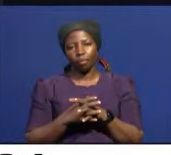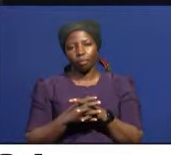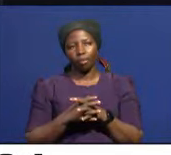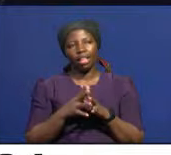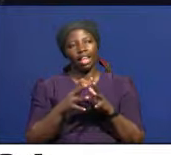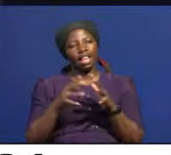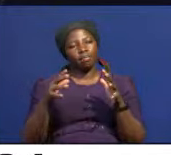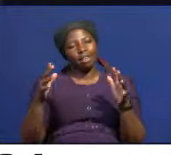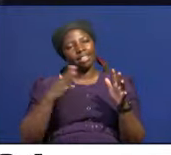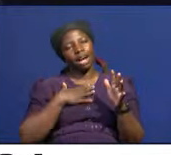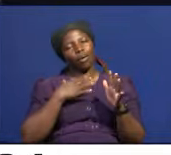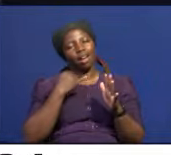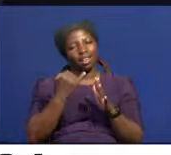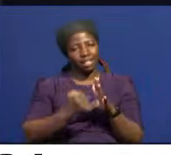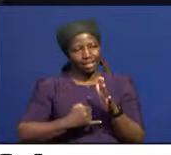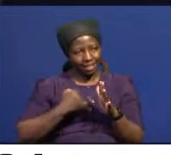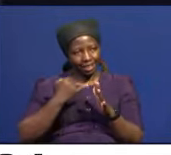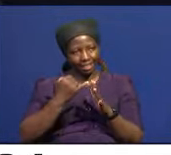our industrialization.